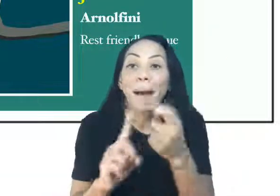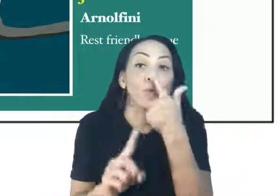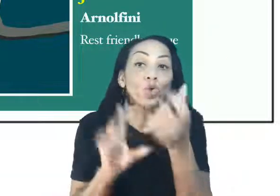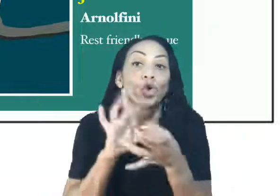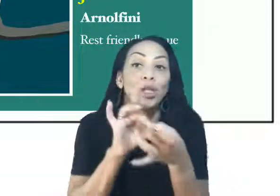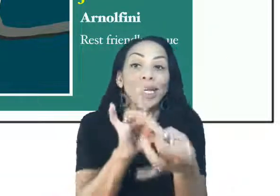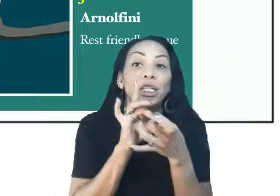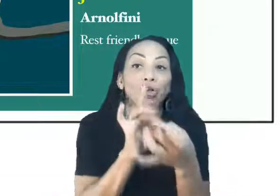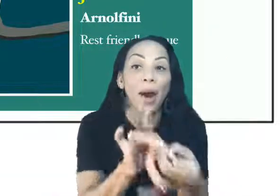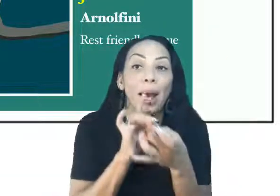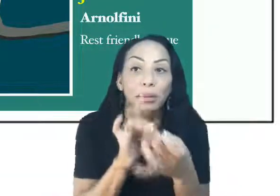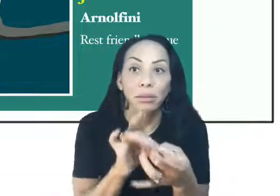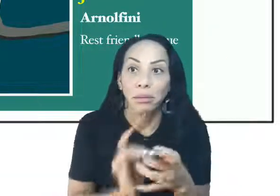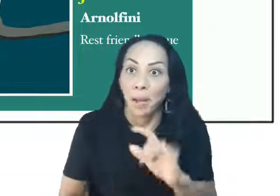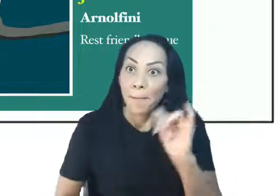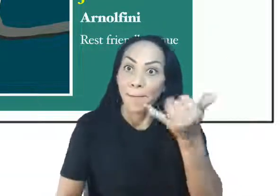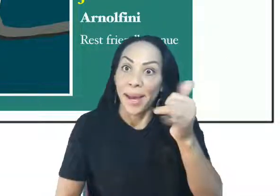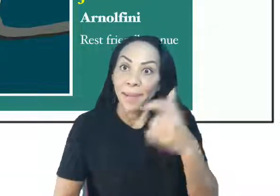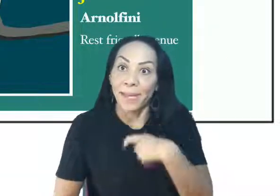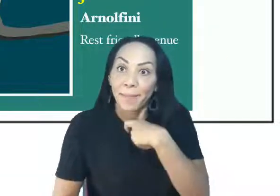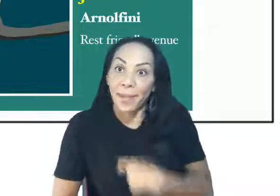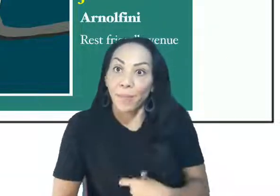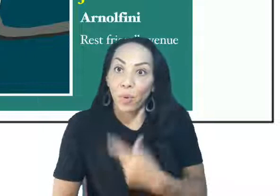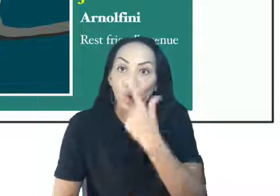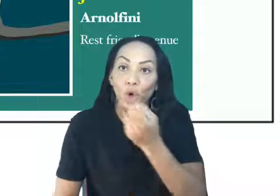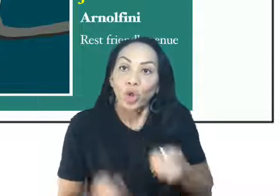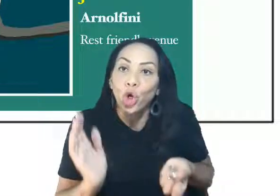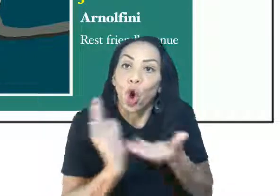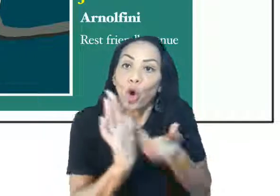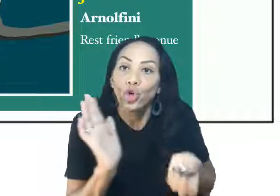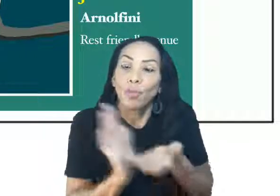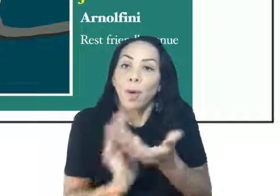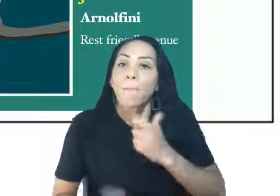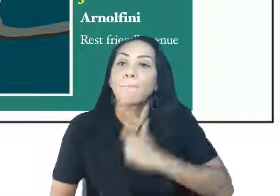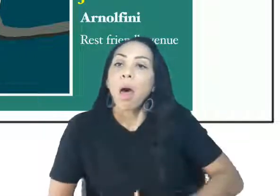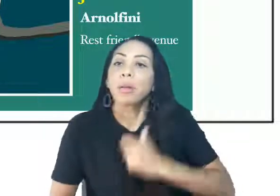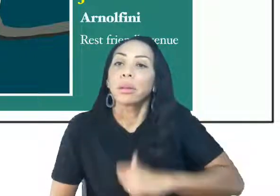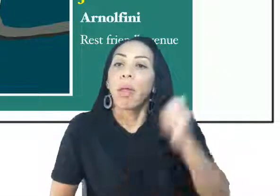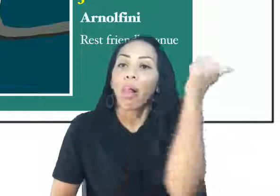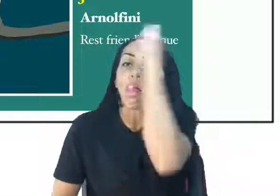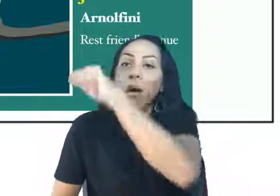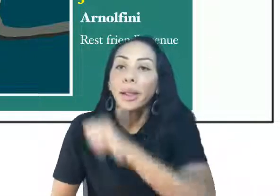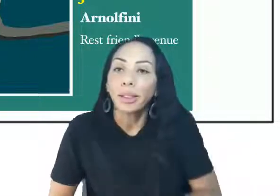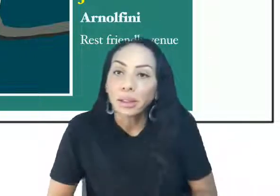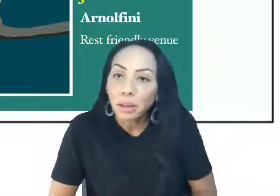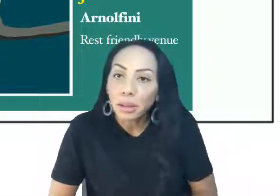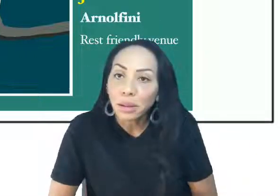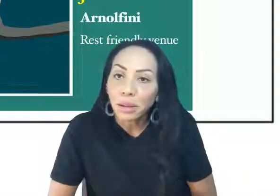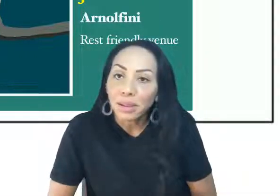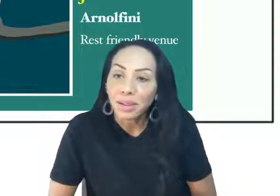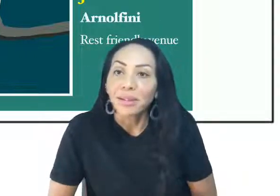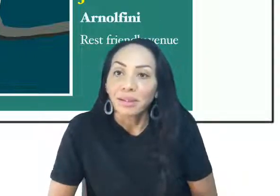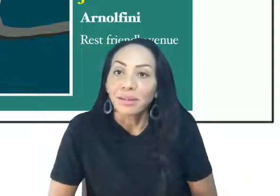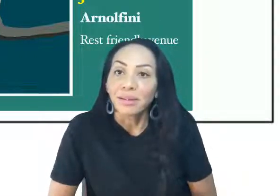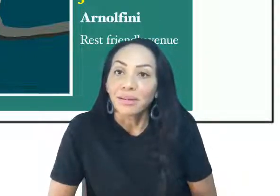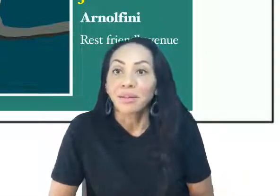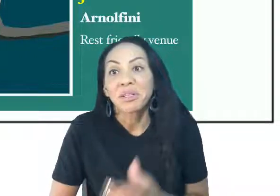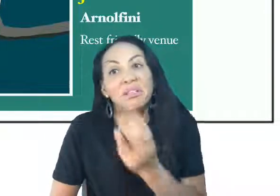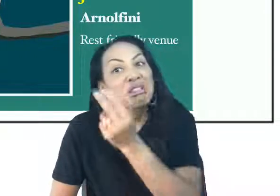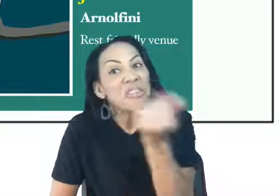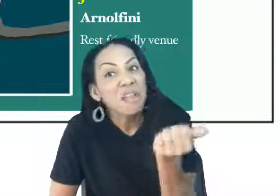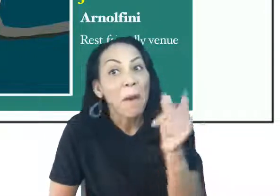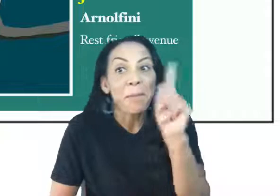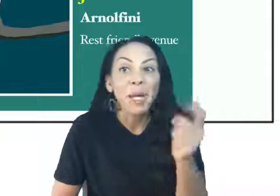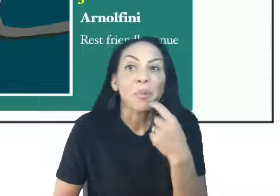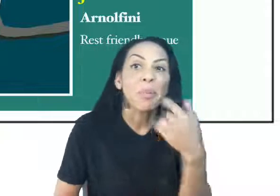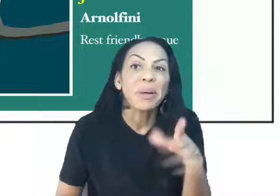their personal knowledge of, like, because so many people have told me that they like a particular cafe where they're